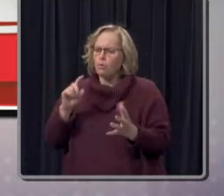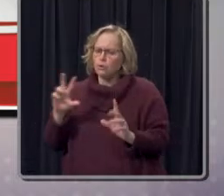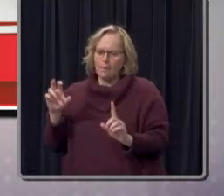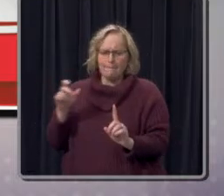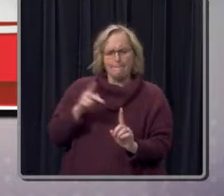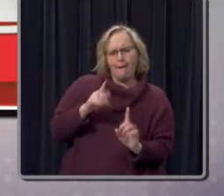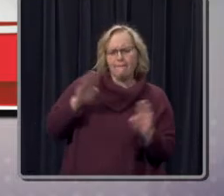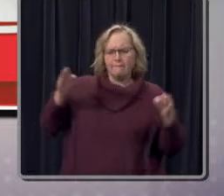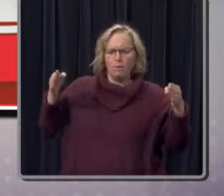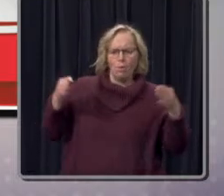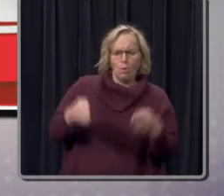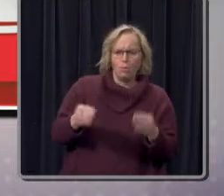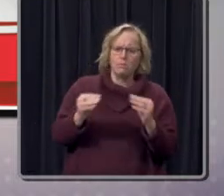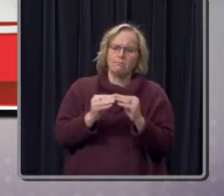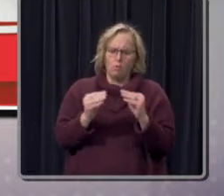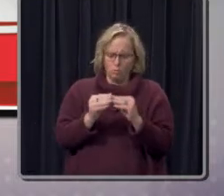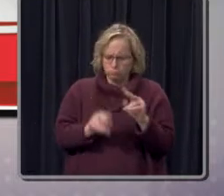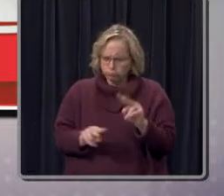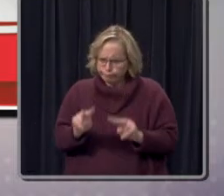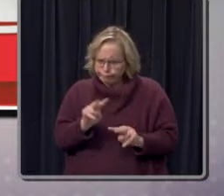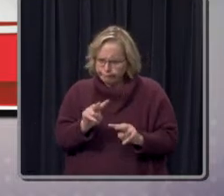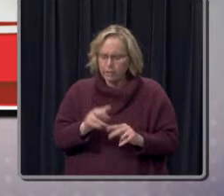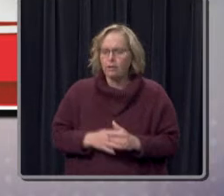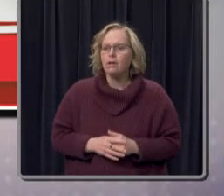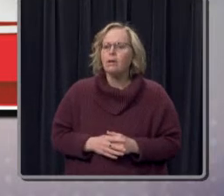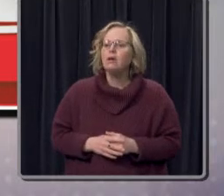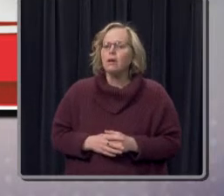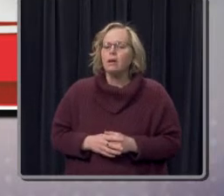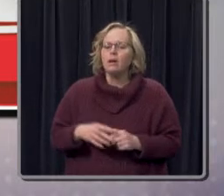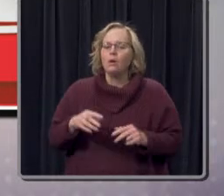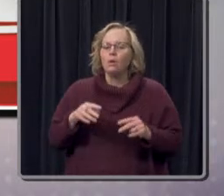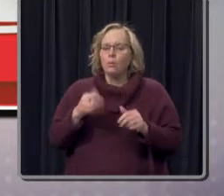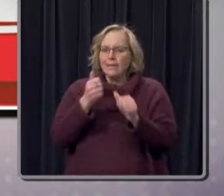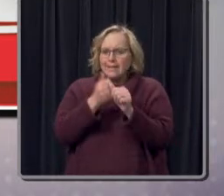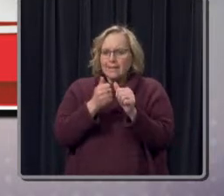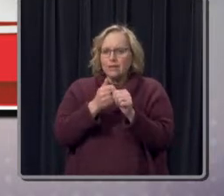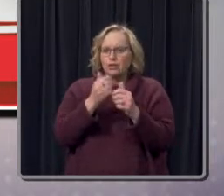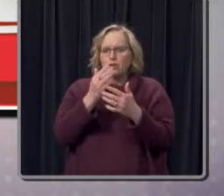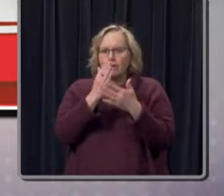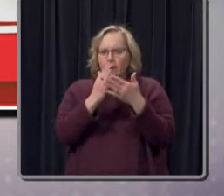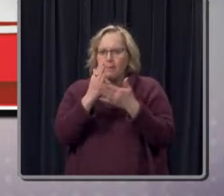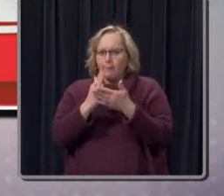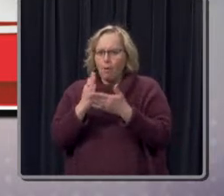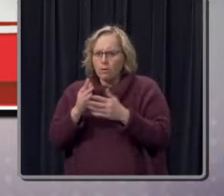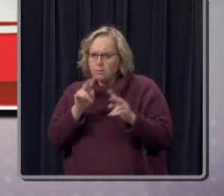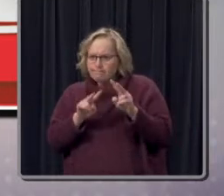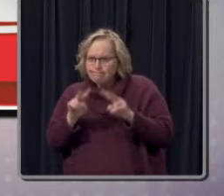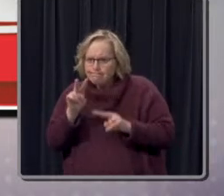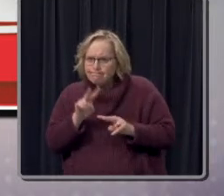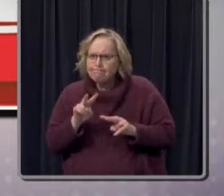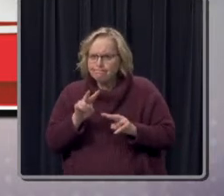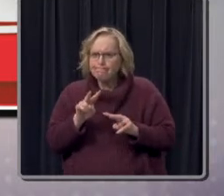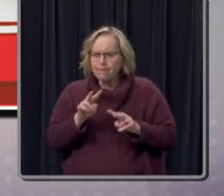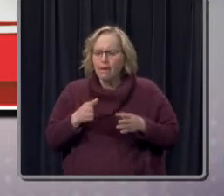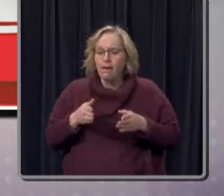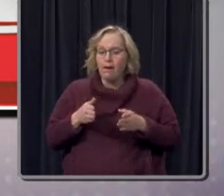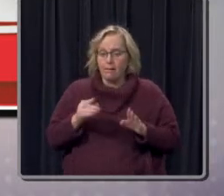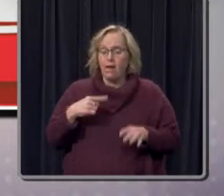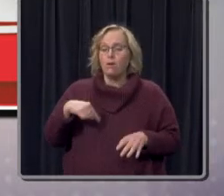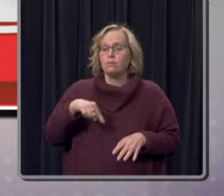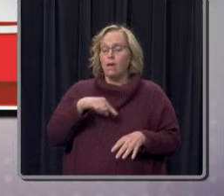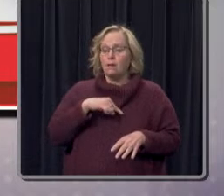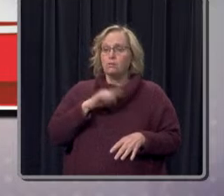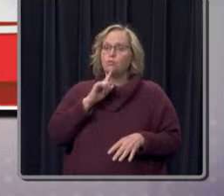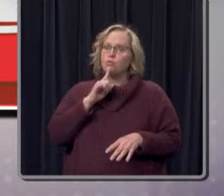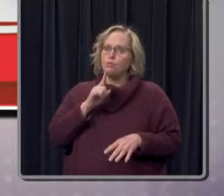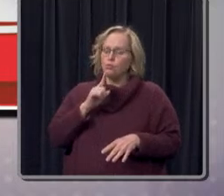focus on and take another look at? When we look at those components right there, we also, that allows us, if you will, we really